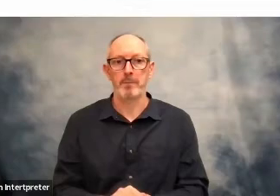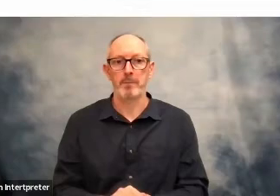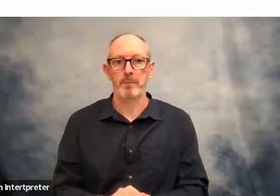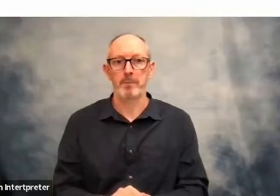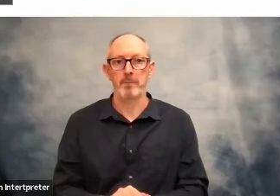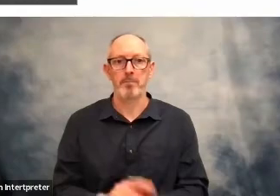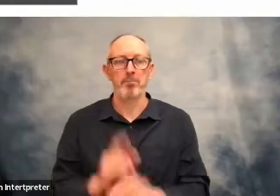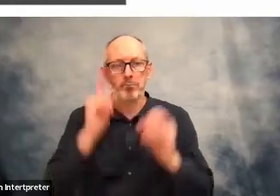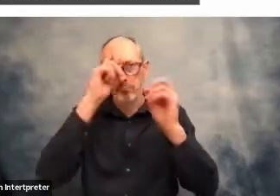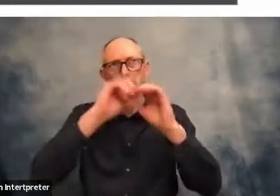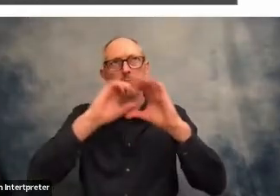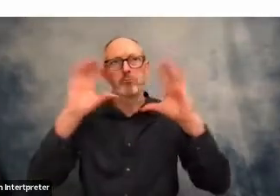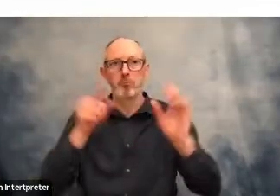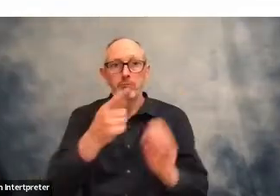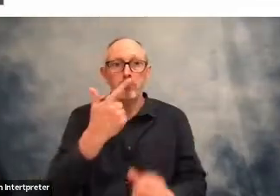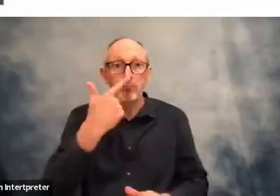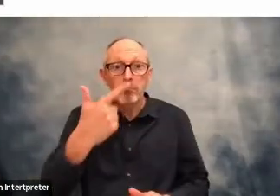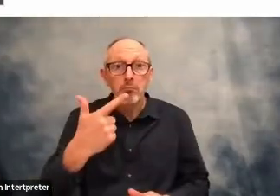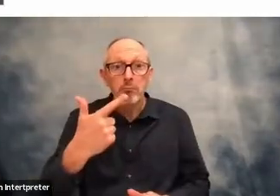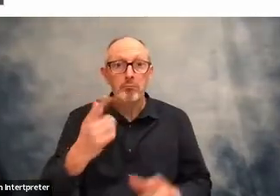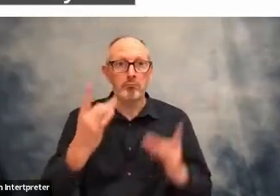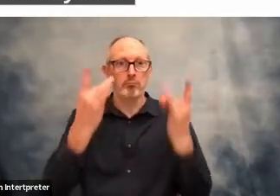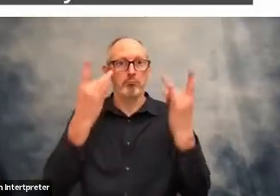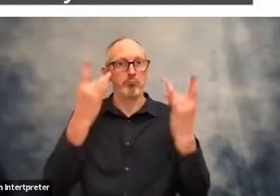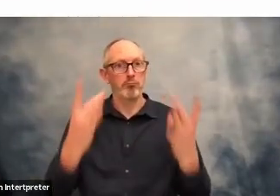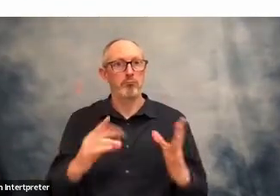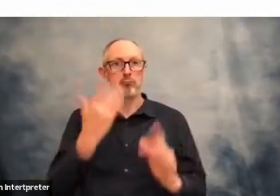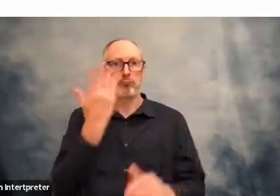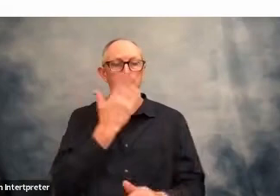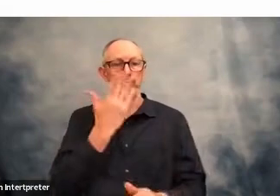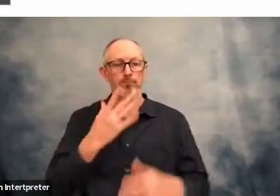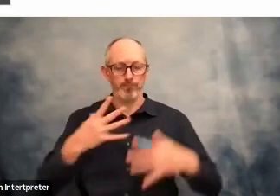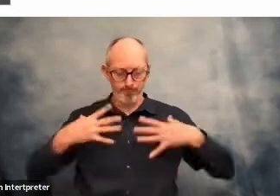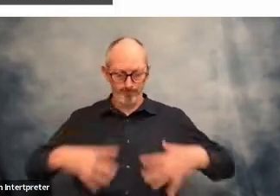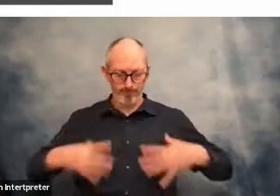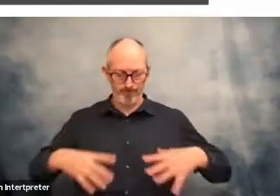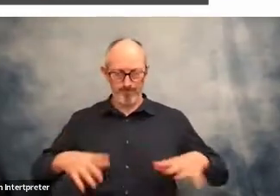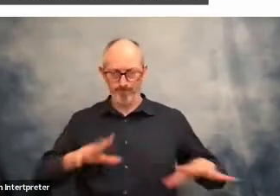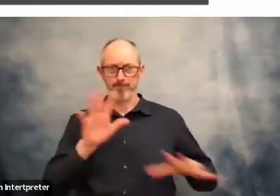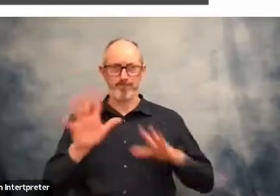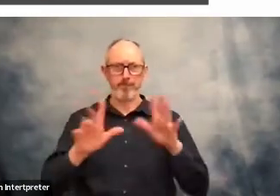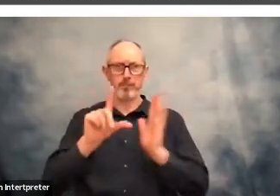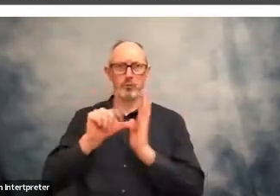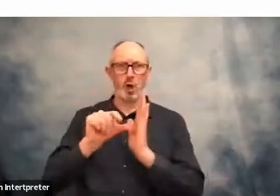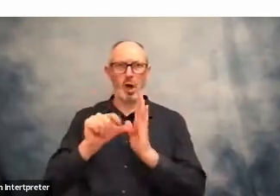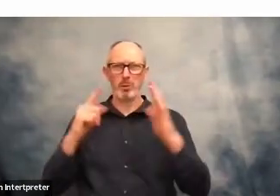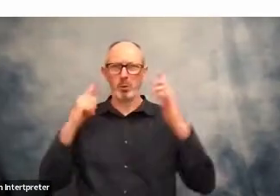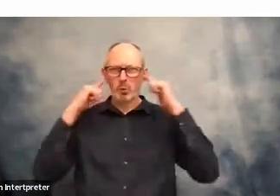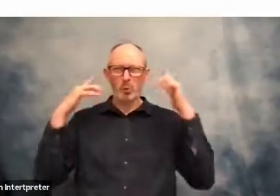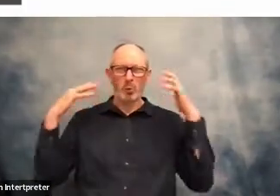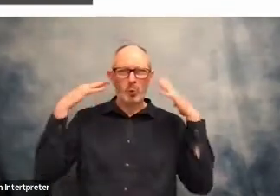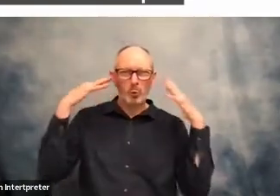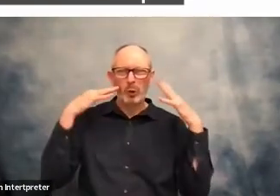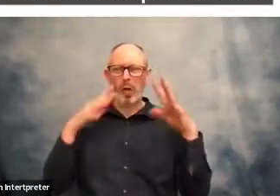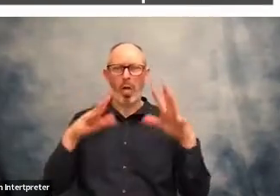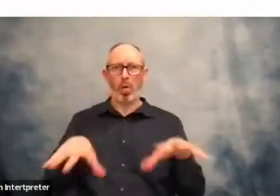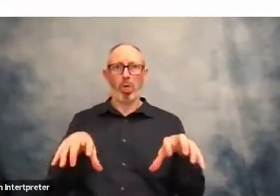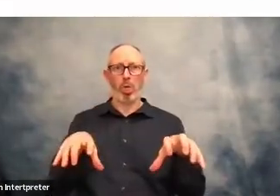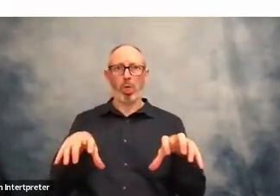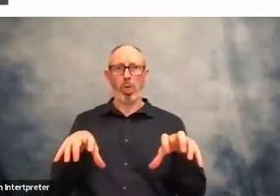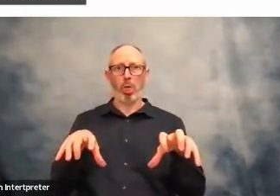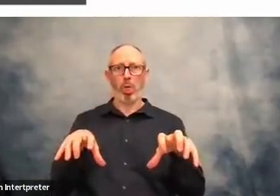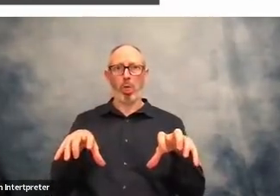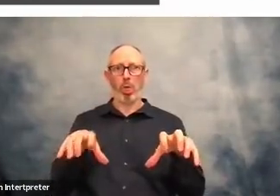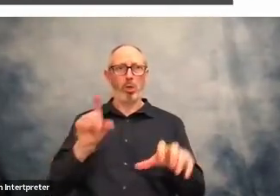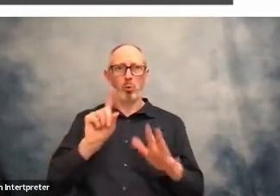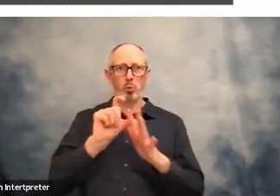Imagine you're 7 years old and it's time to get ready for school, but your clothes prick, time blurs, sound hurts, you're frozen in fear, the next steps aren't clear, and